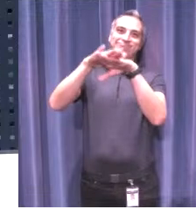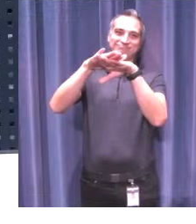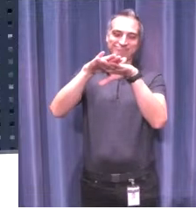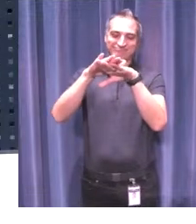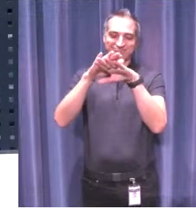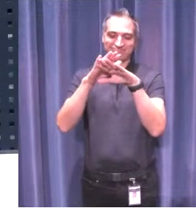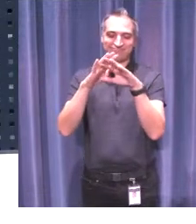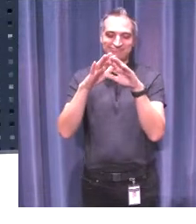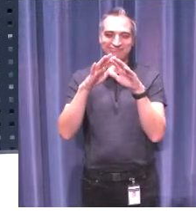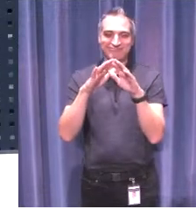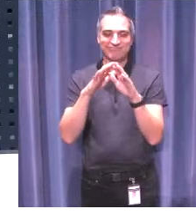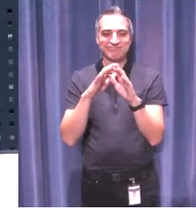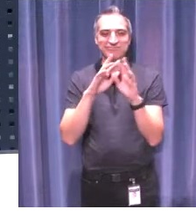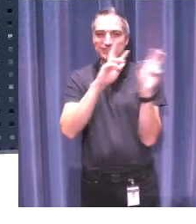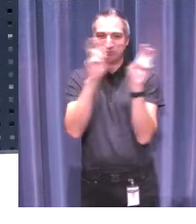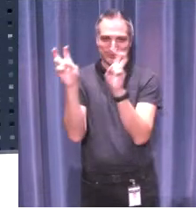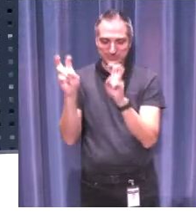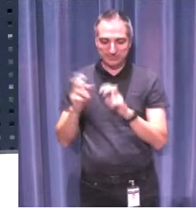matters. Well,